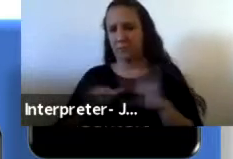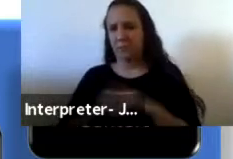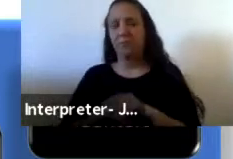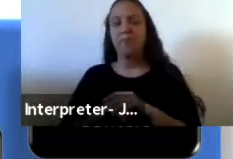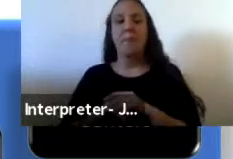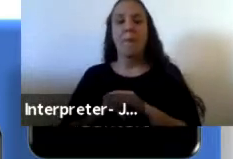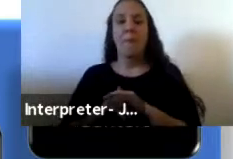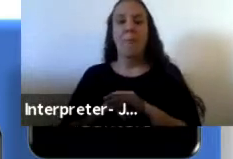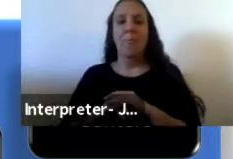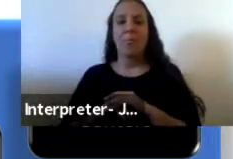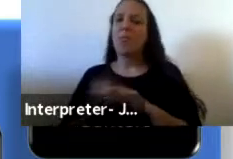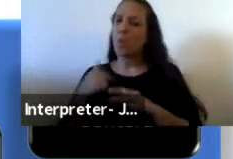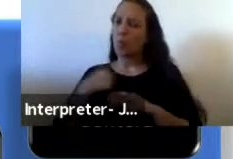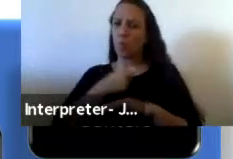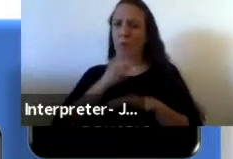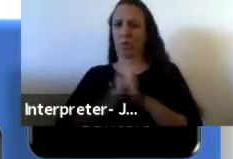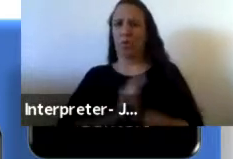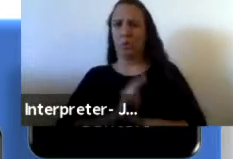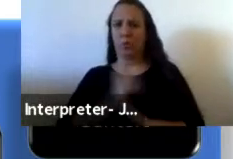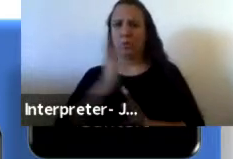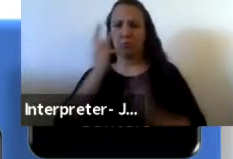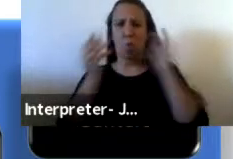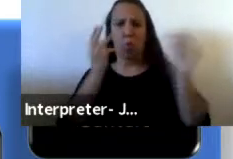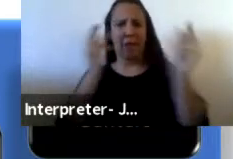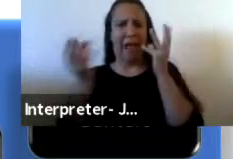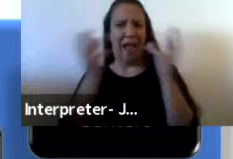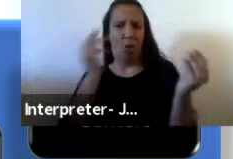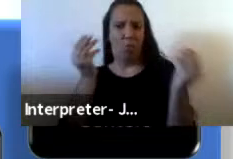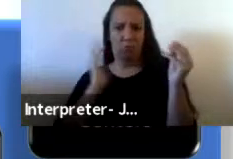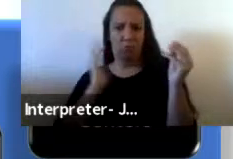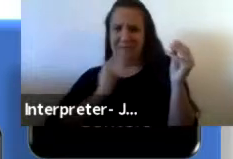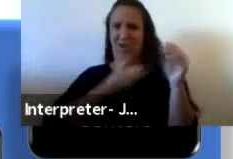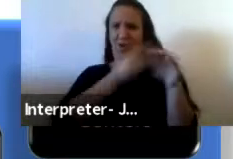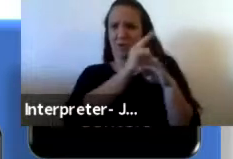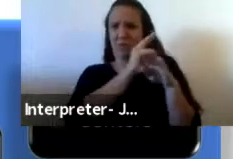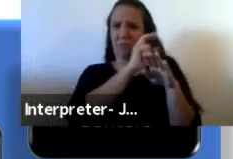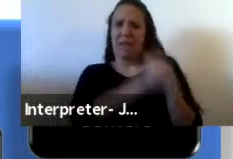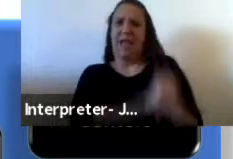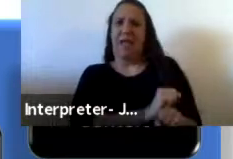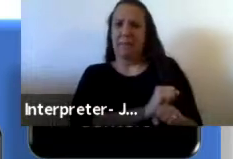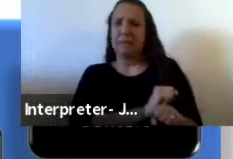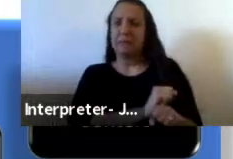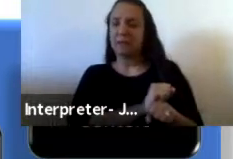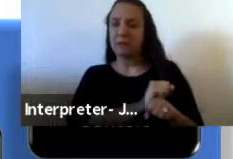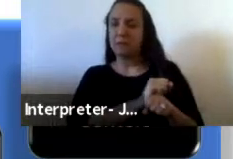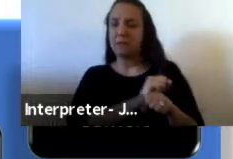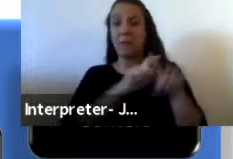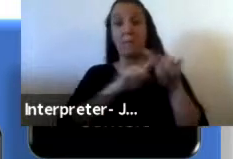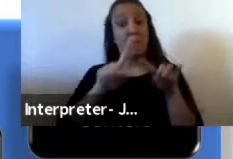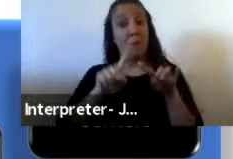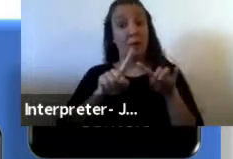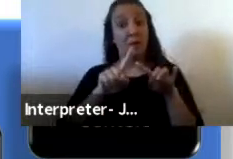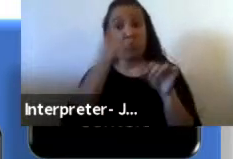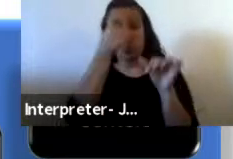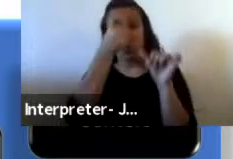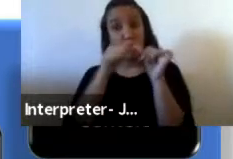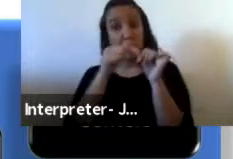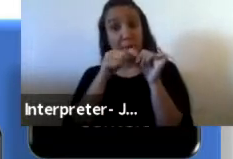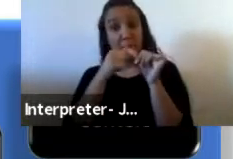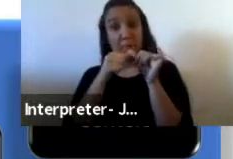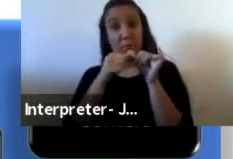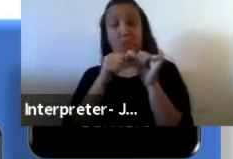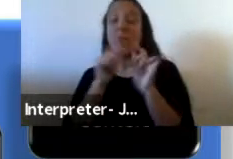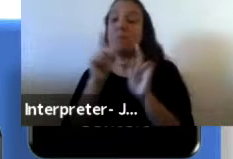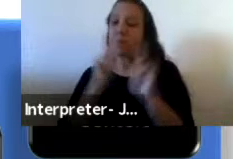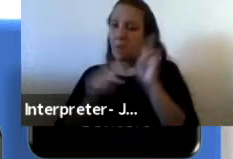know what? We're used to going out. We're people of habit. So one of the main things that you have to keep in mind, people want to